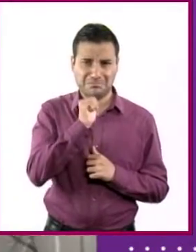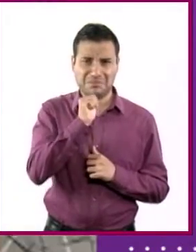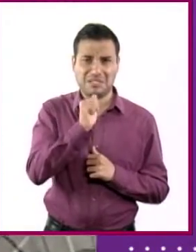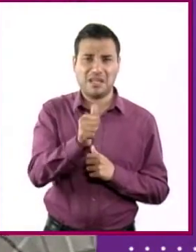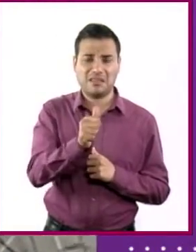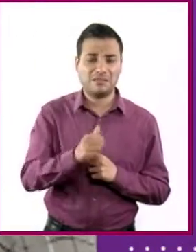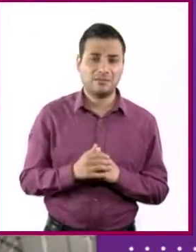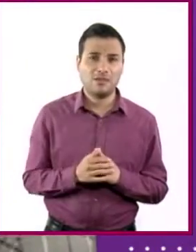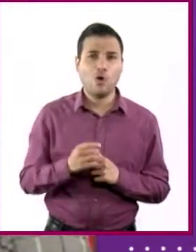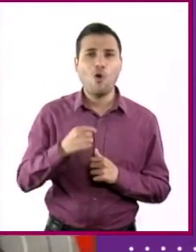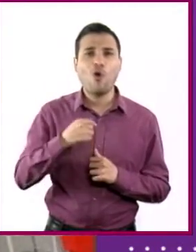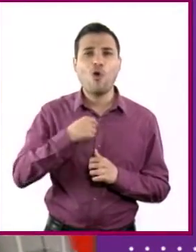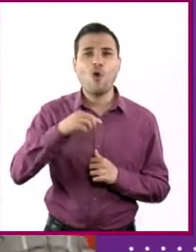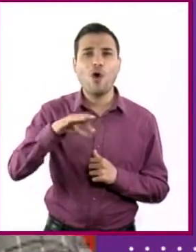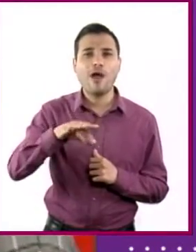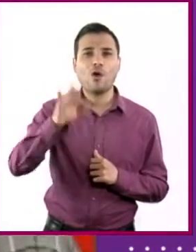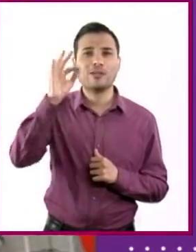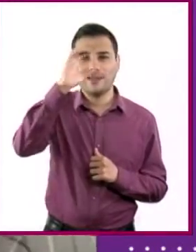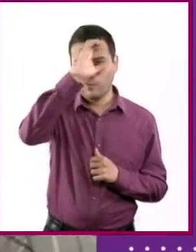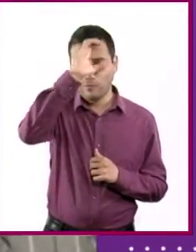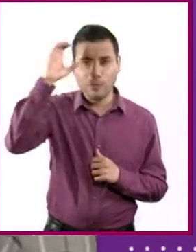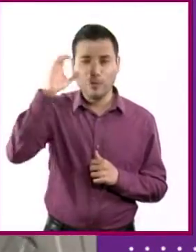found this old photograph and,